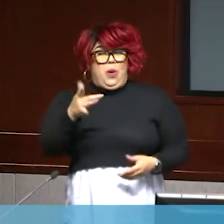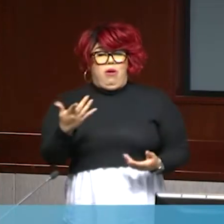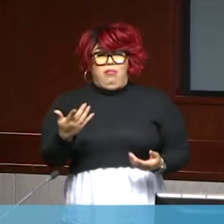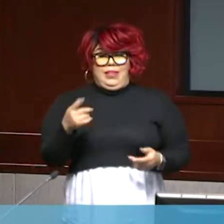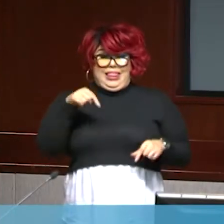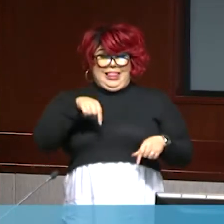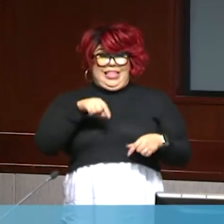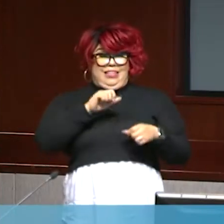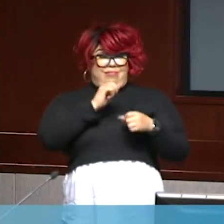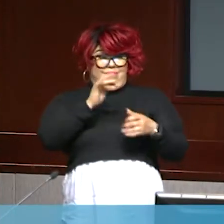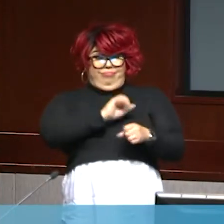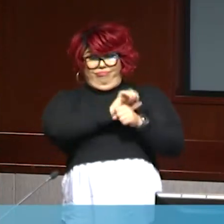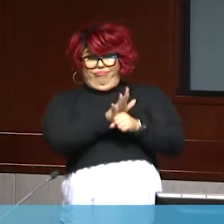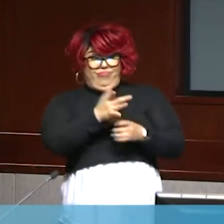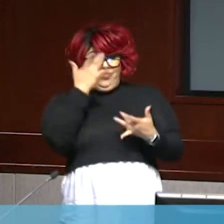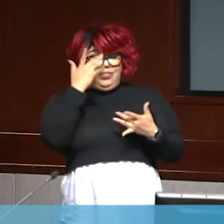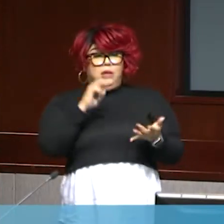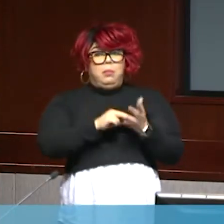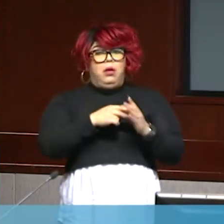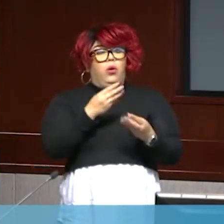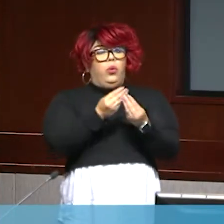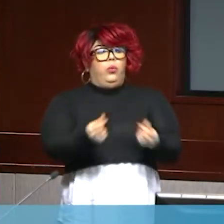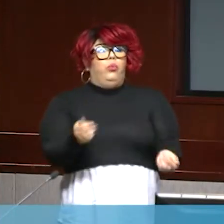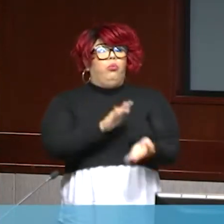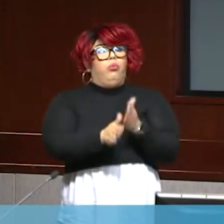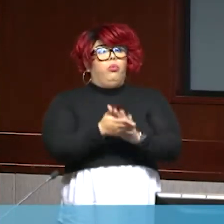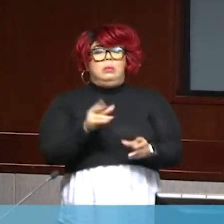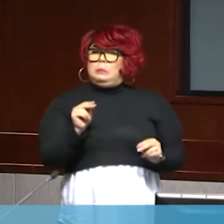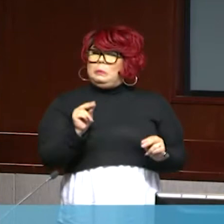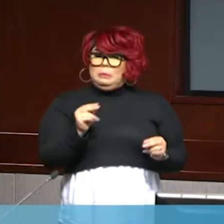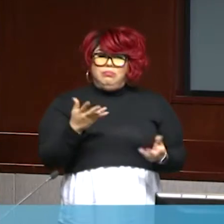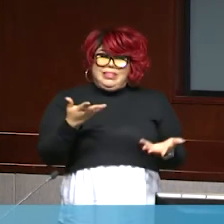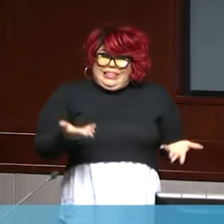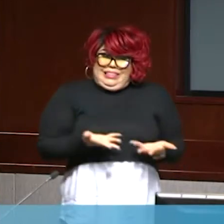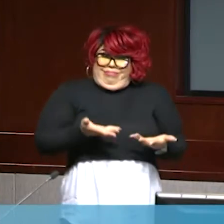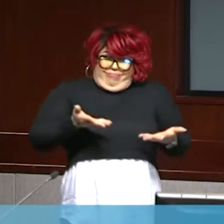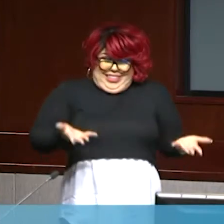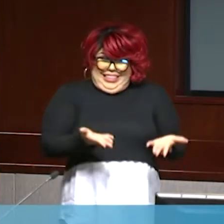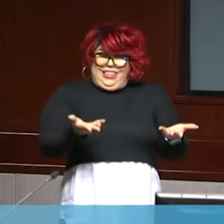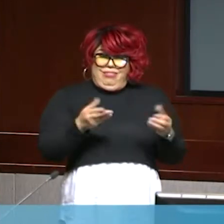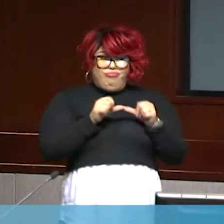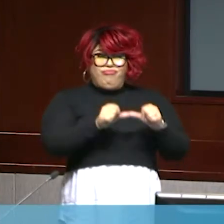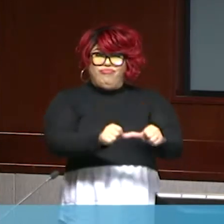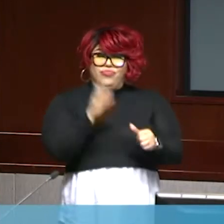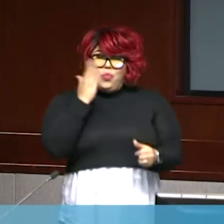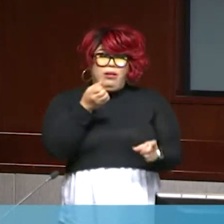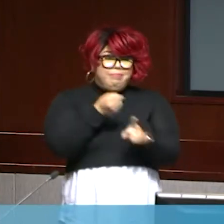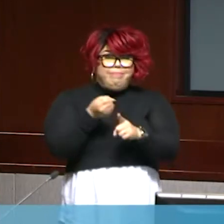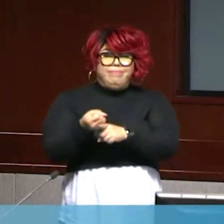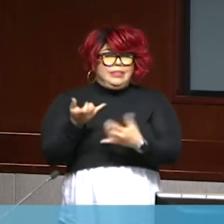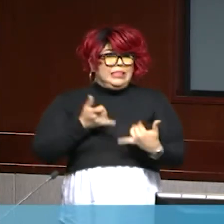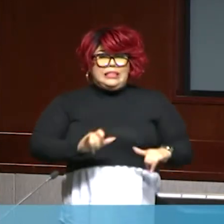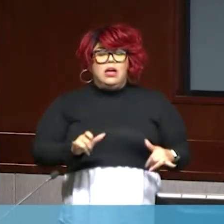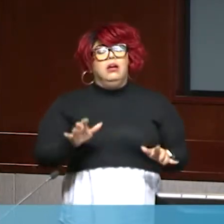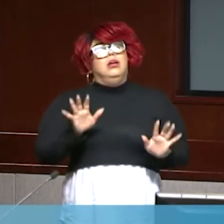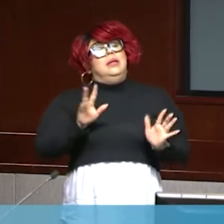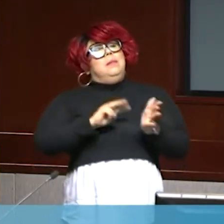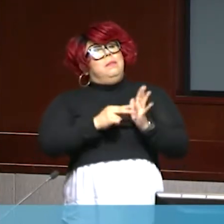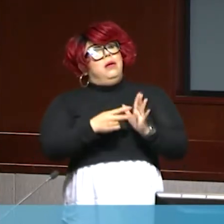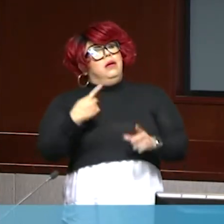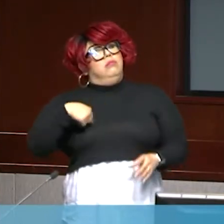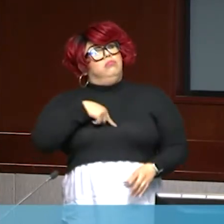continue to spread in our community in the months ahead. And we need to understand